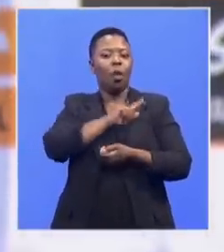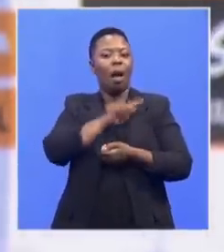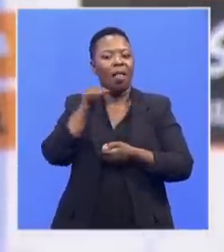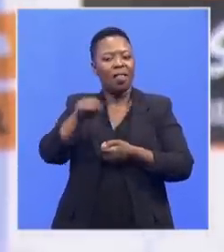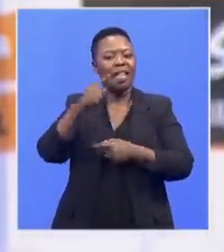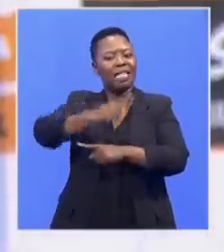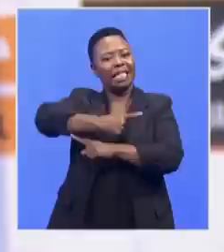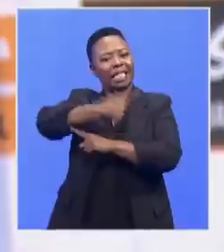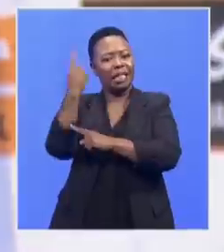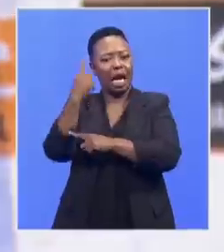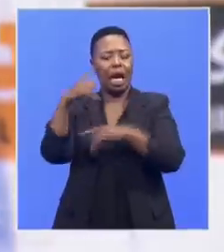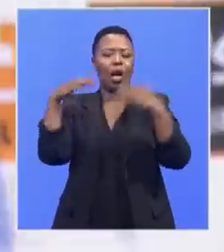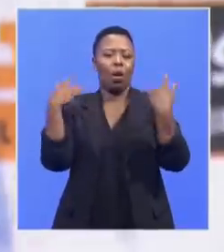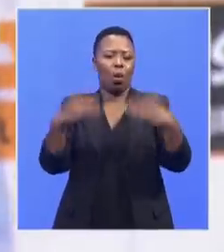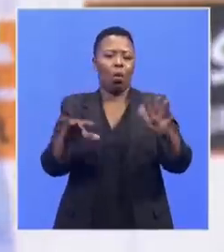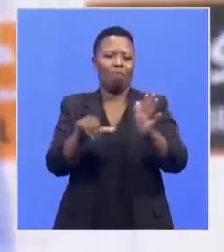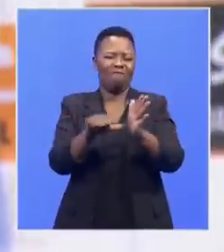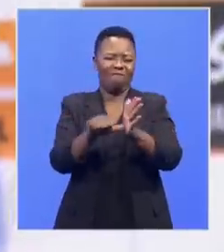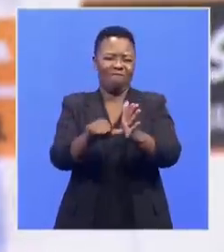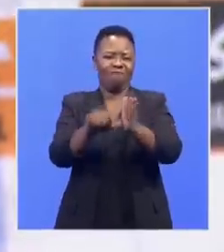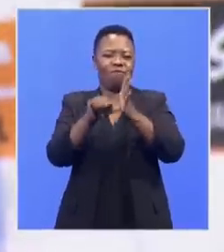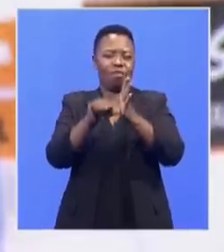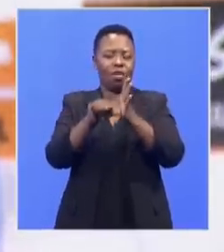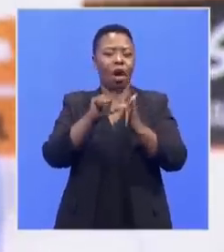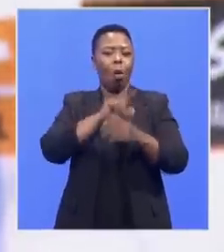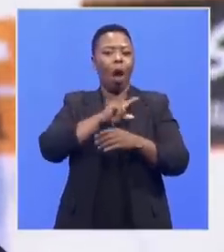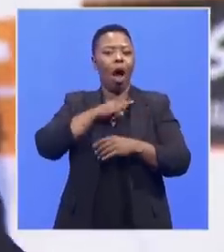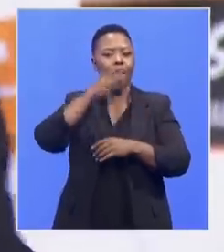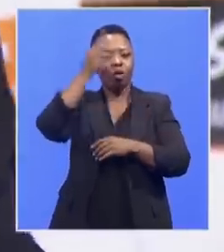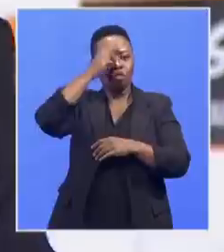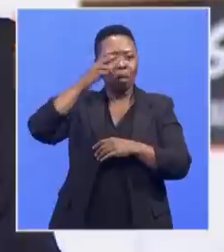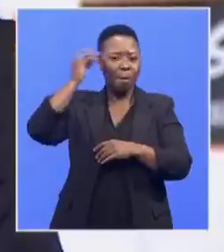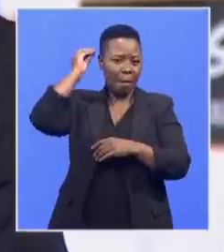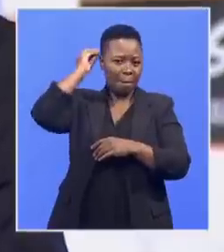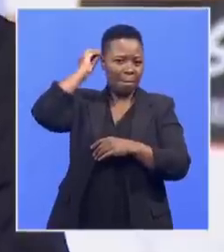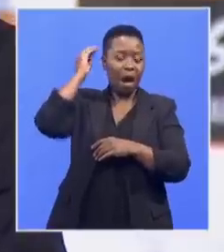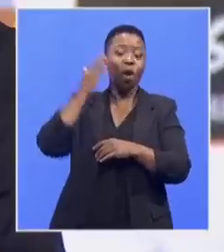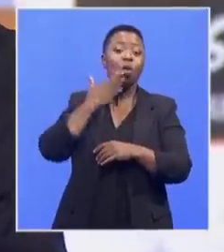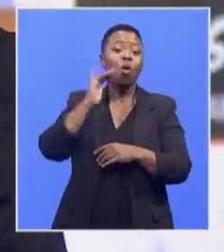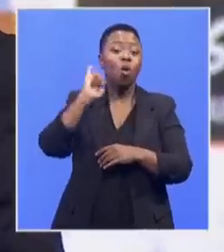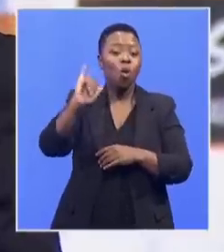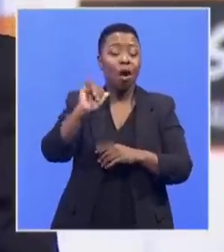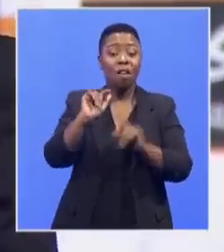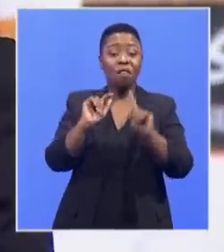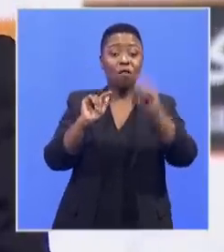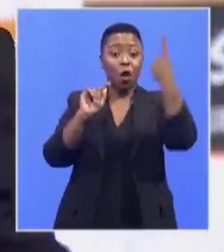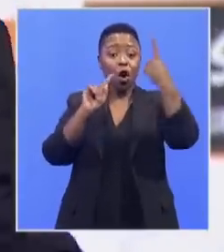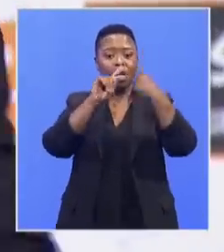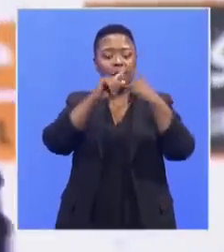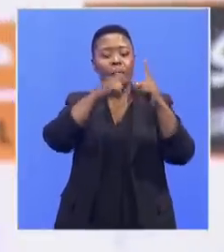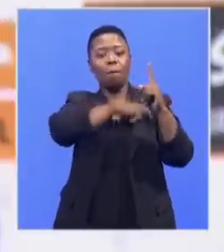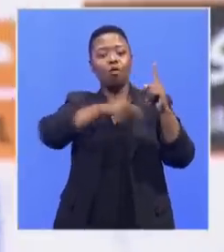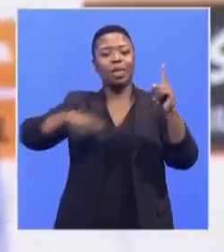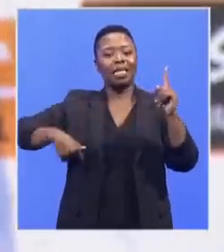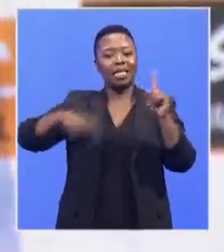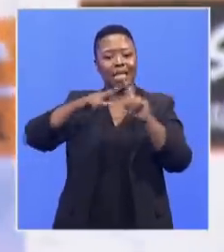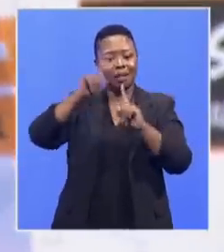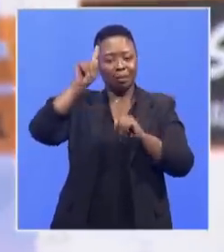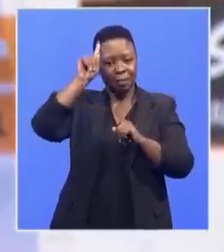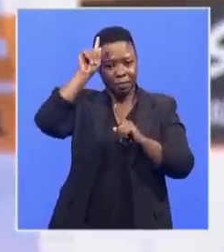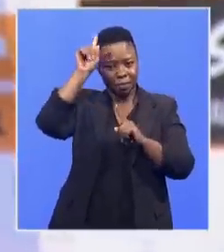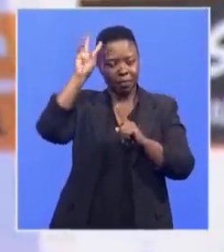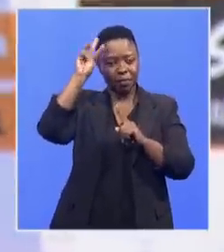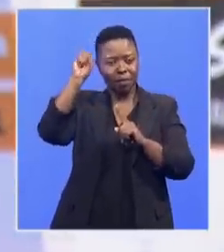re gopodisa president wa rona wa mathomo President Nelson Mandela. A re ke re